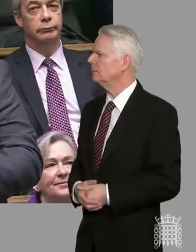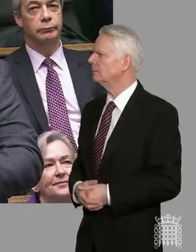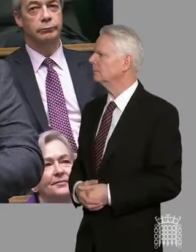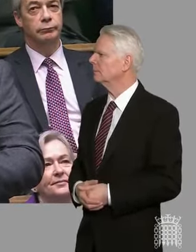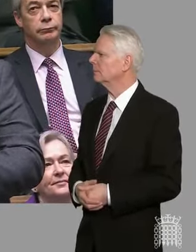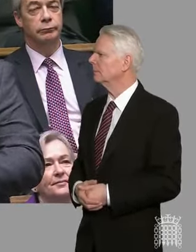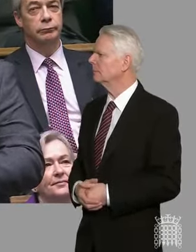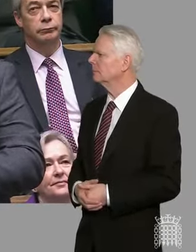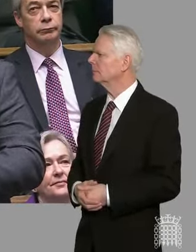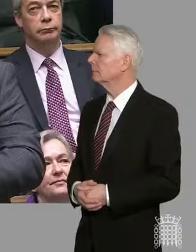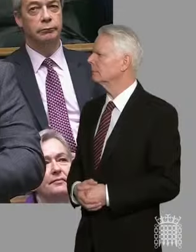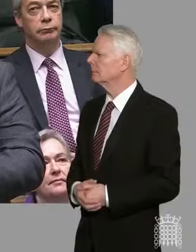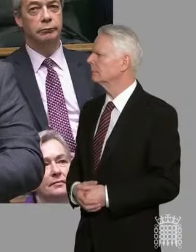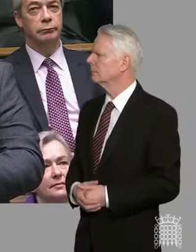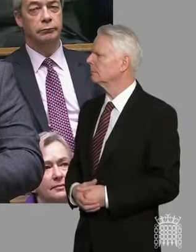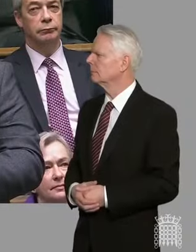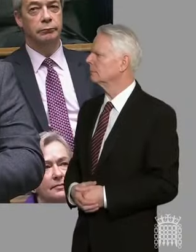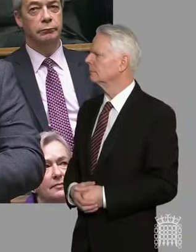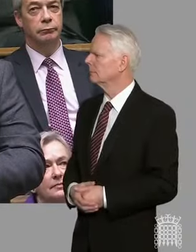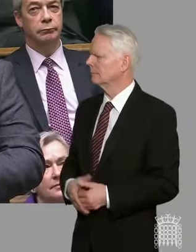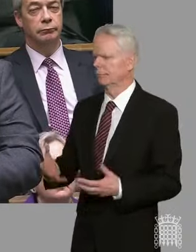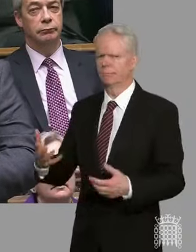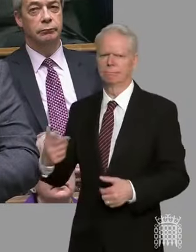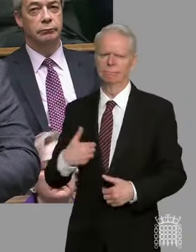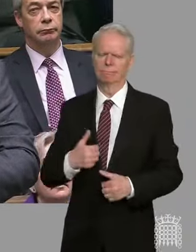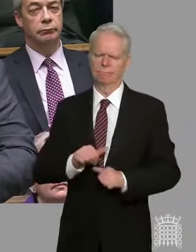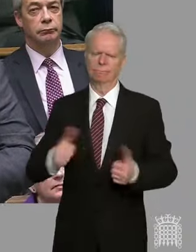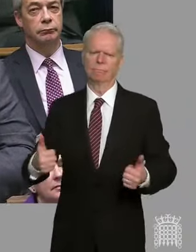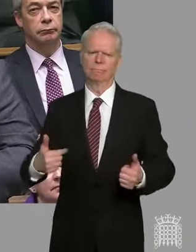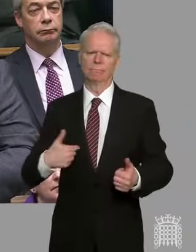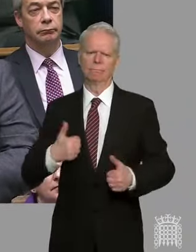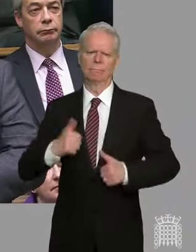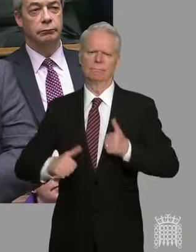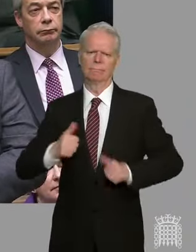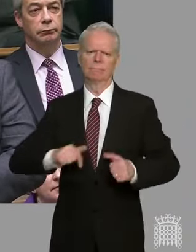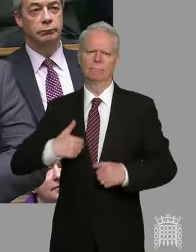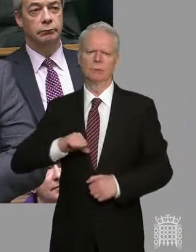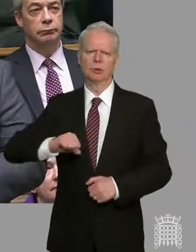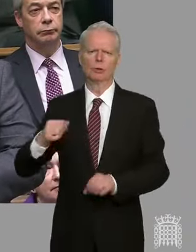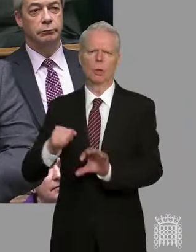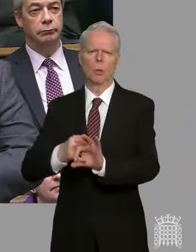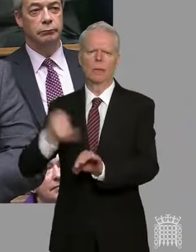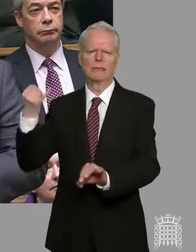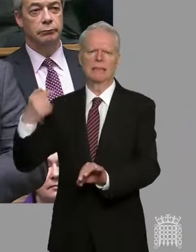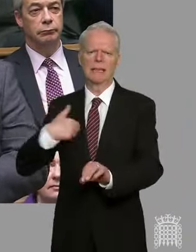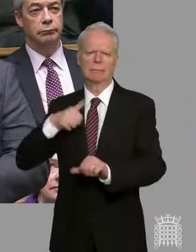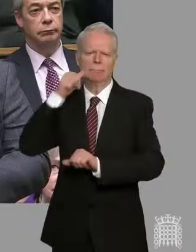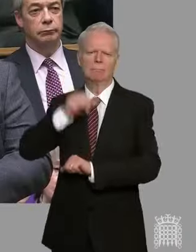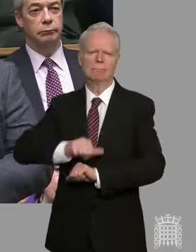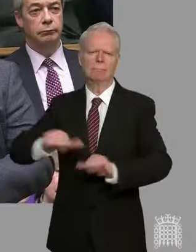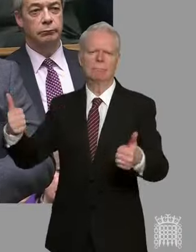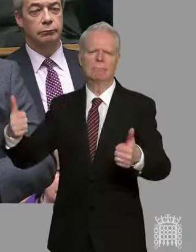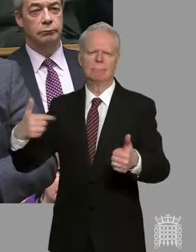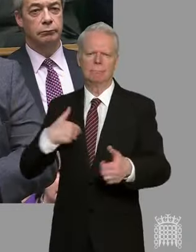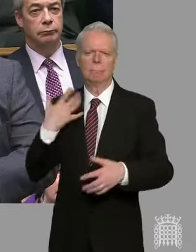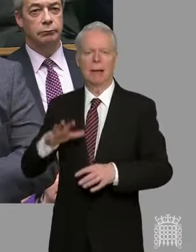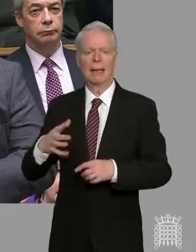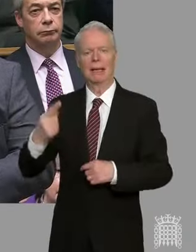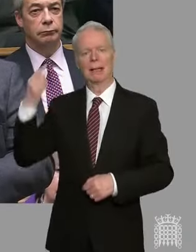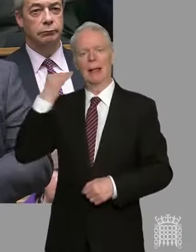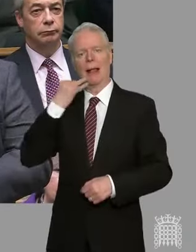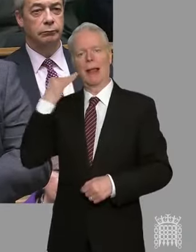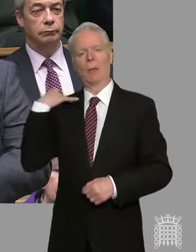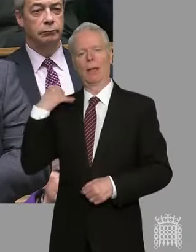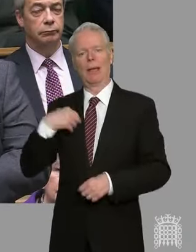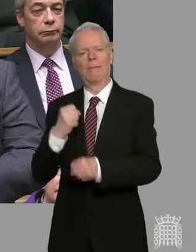English producers to that of Scottish single malts. This is entirely inconsistent with the global reputation of the quality of single malts and seeks to